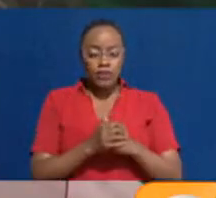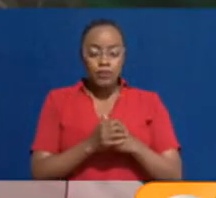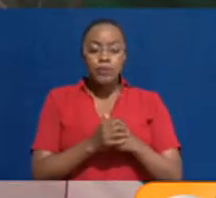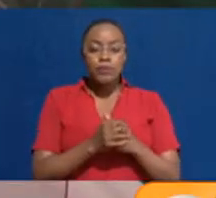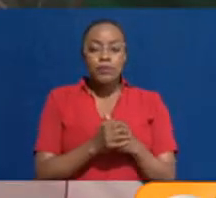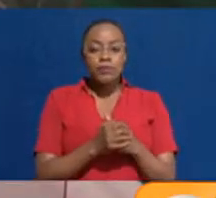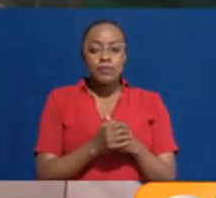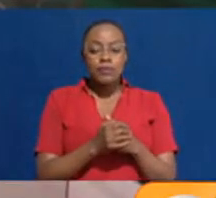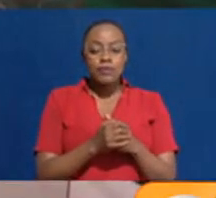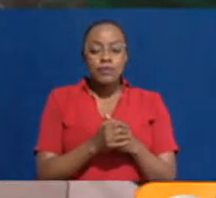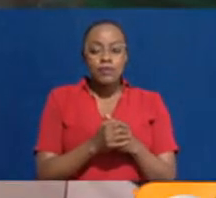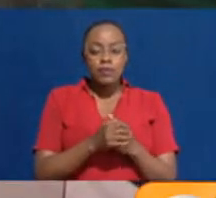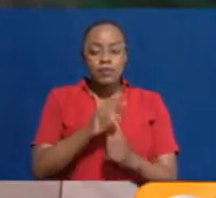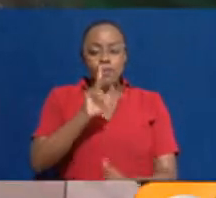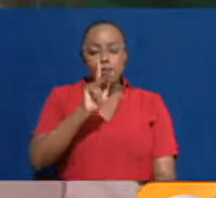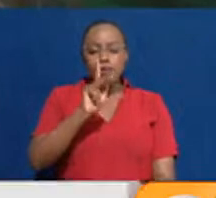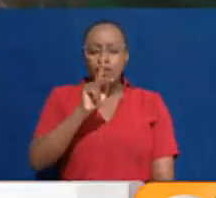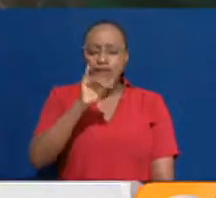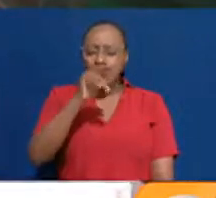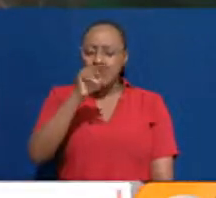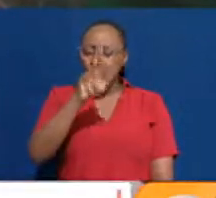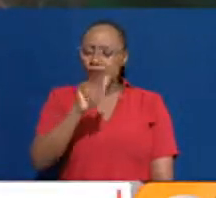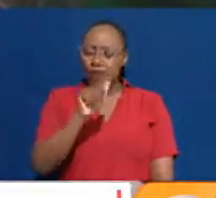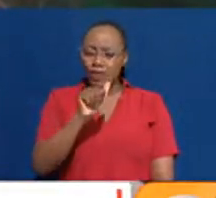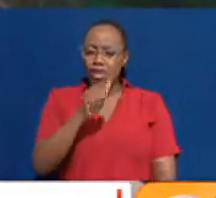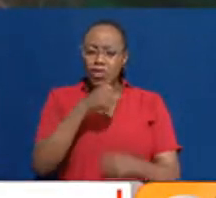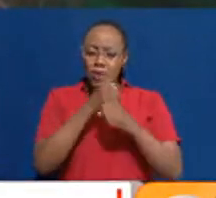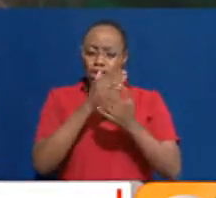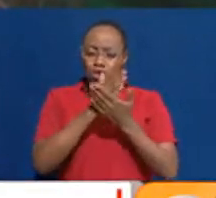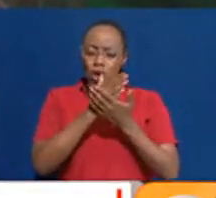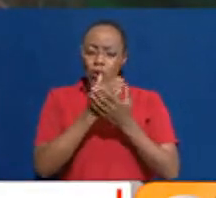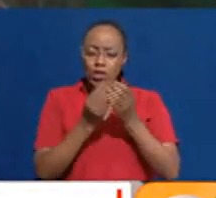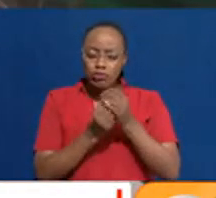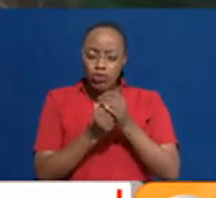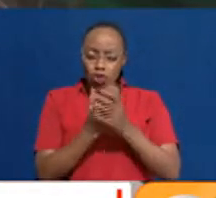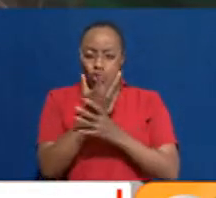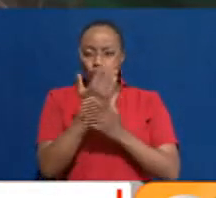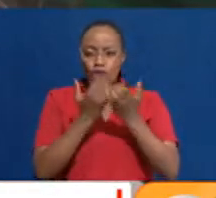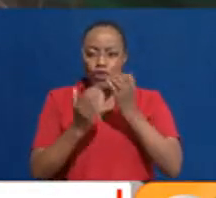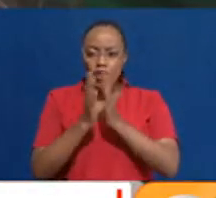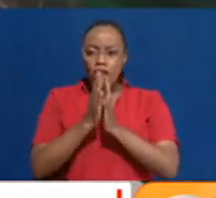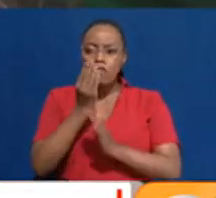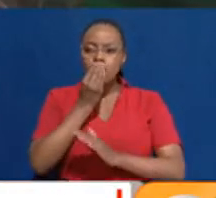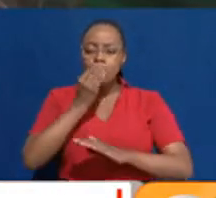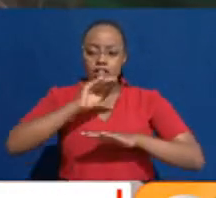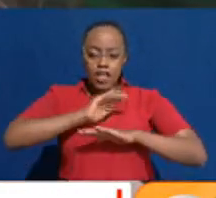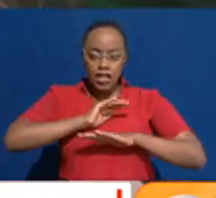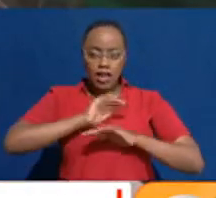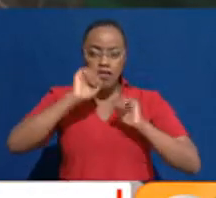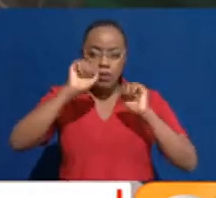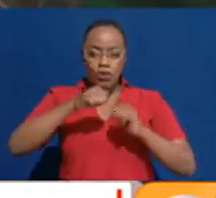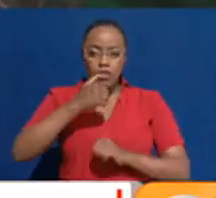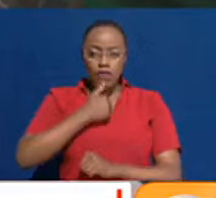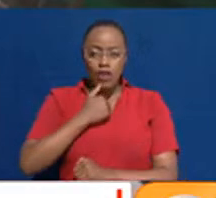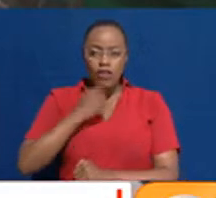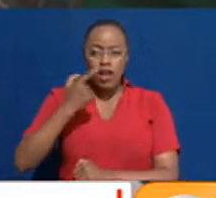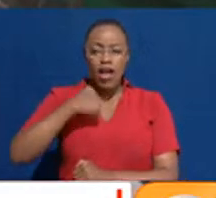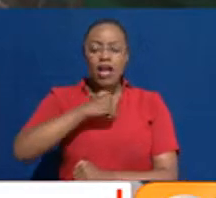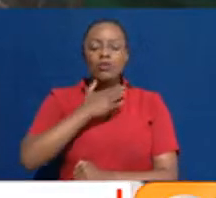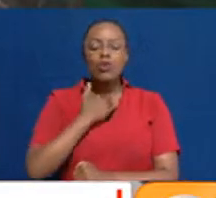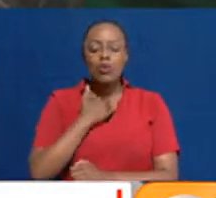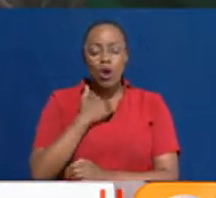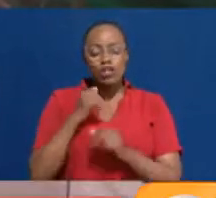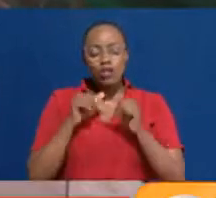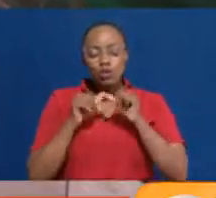a key pillar in ensuring that we grow our economy and ensure food security, would wish to